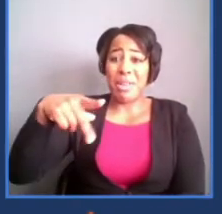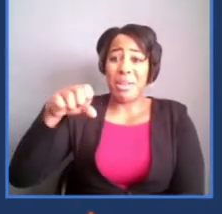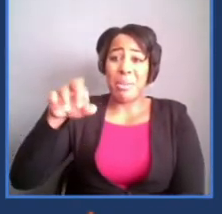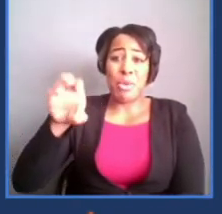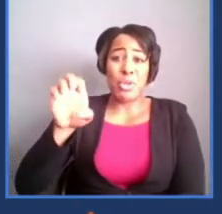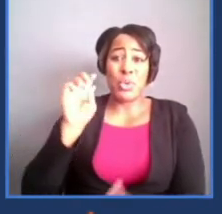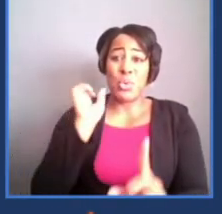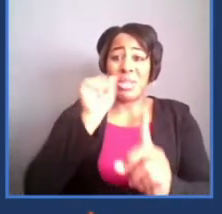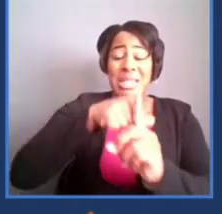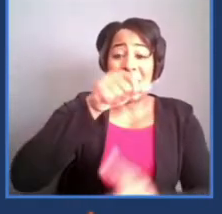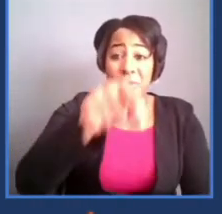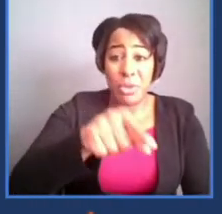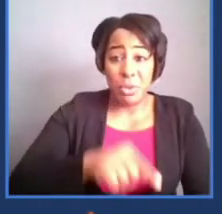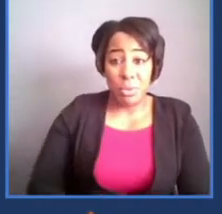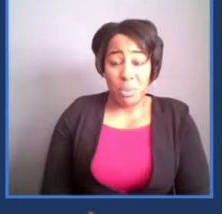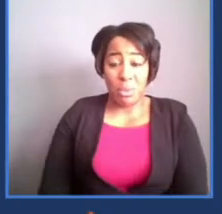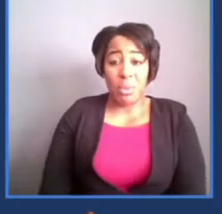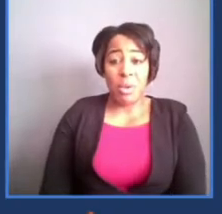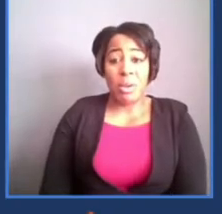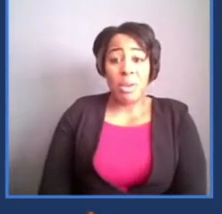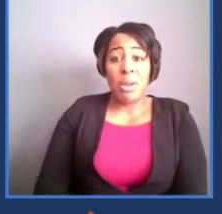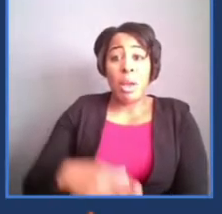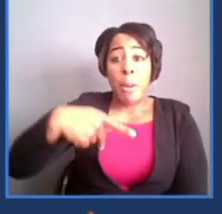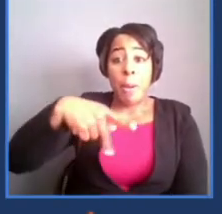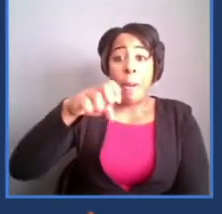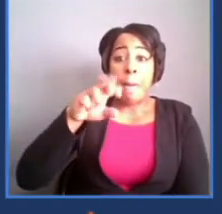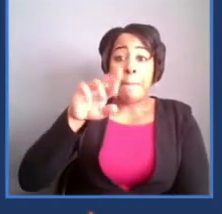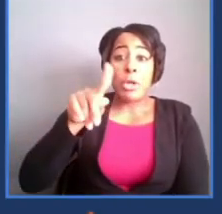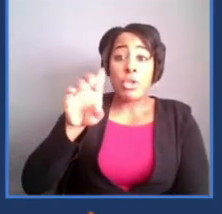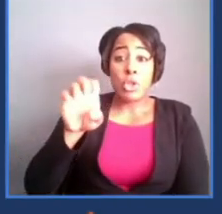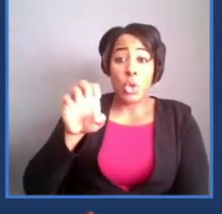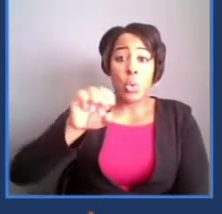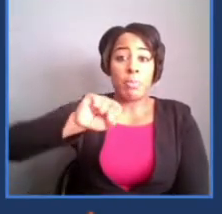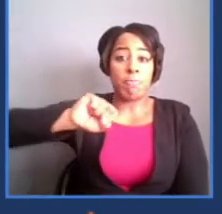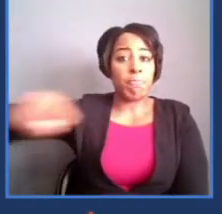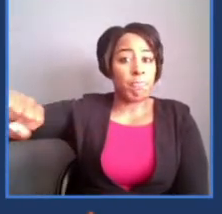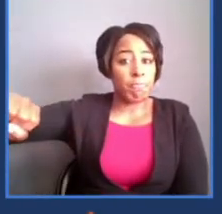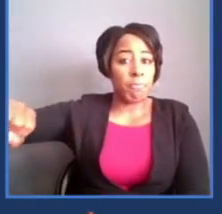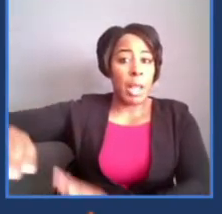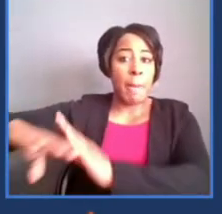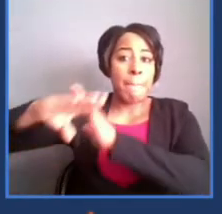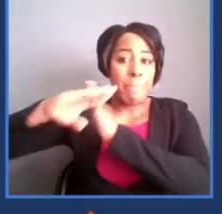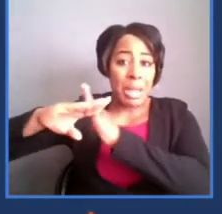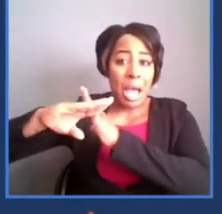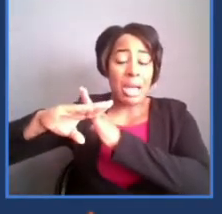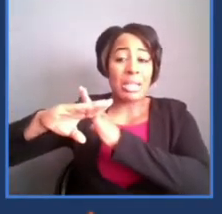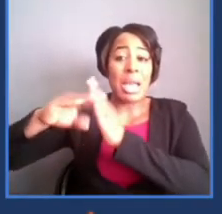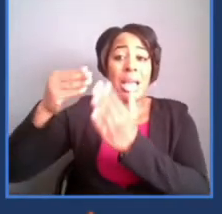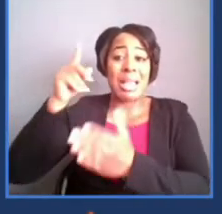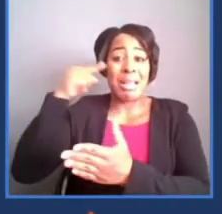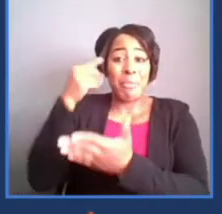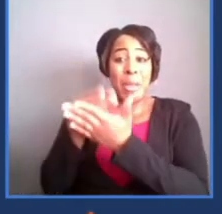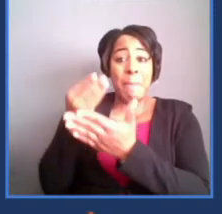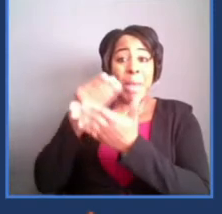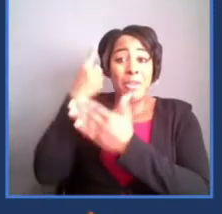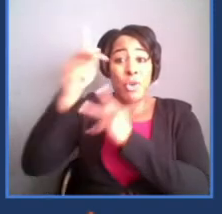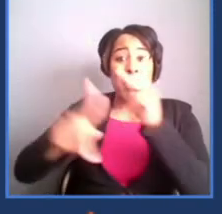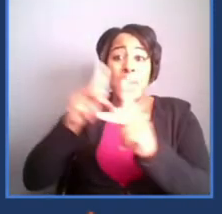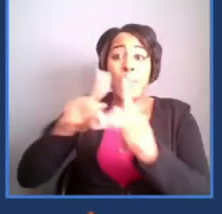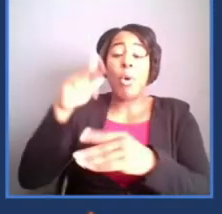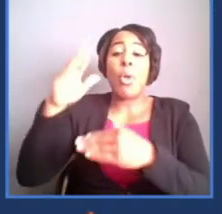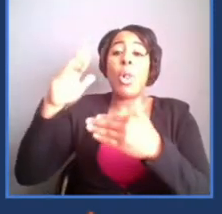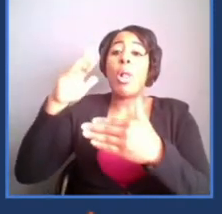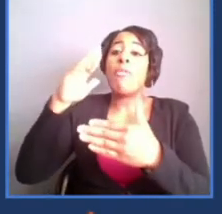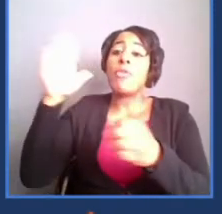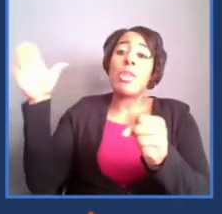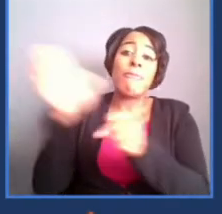opposed direct stimulus for the people all year long. Last week, David Perdue changed his tune. Well,